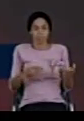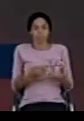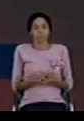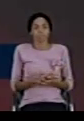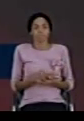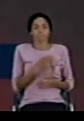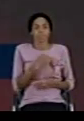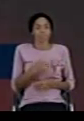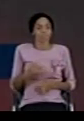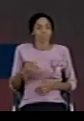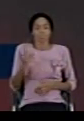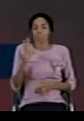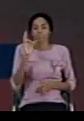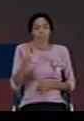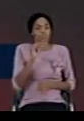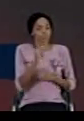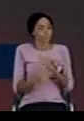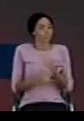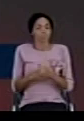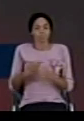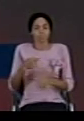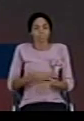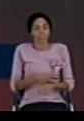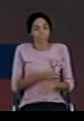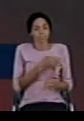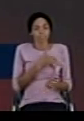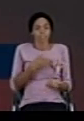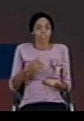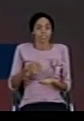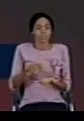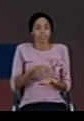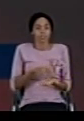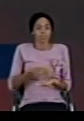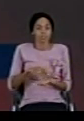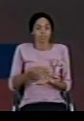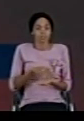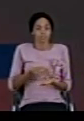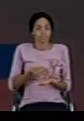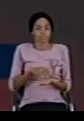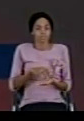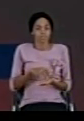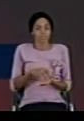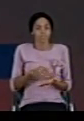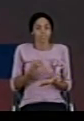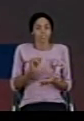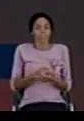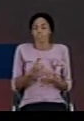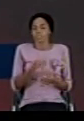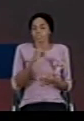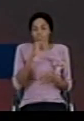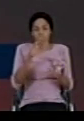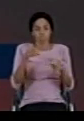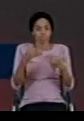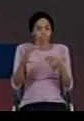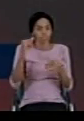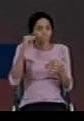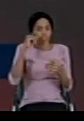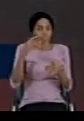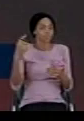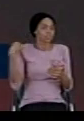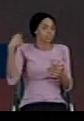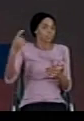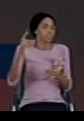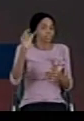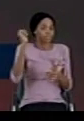There was no kind of injection and pain relief I couldn't take. In fact, up to 1996,